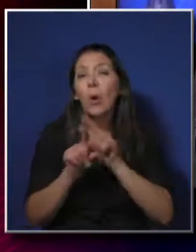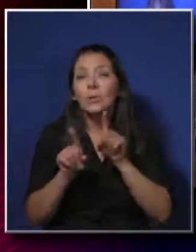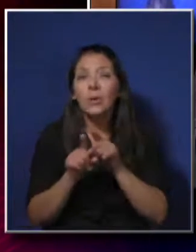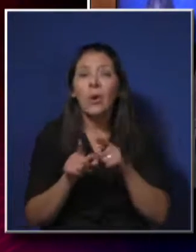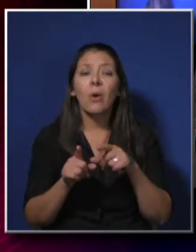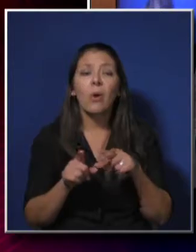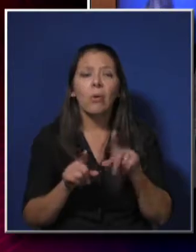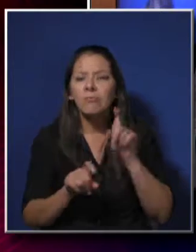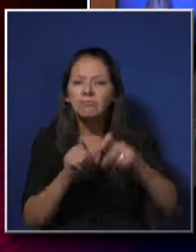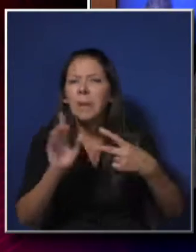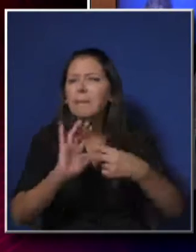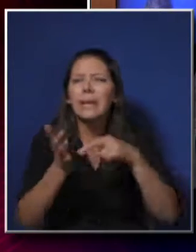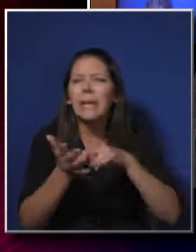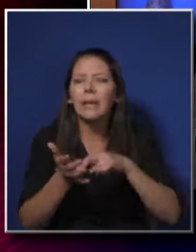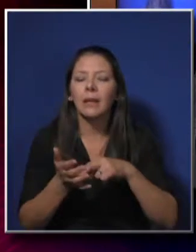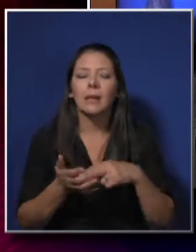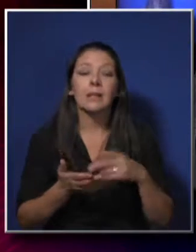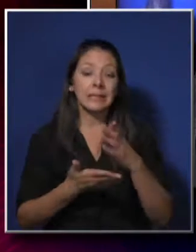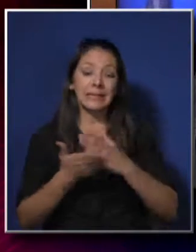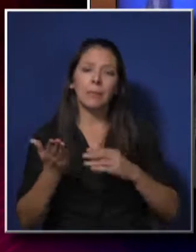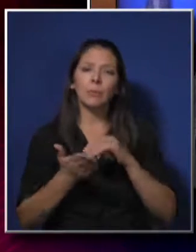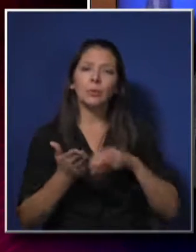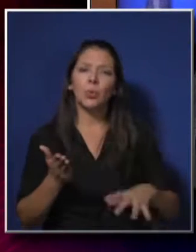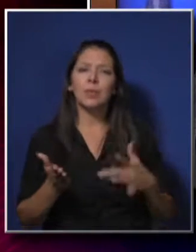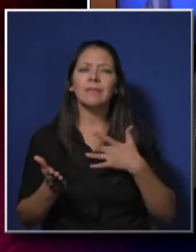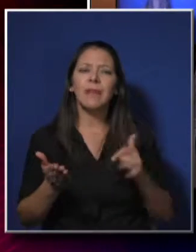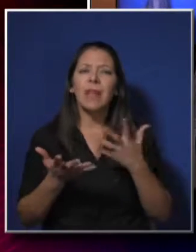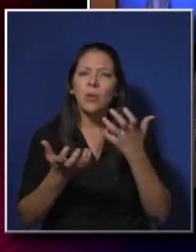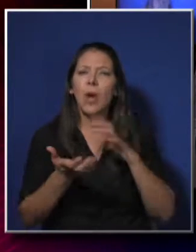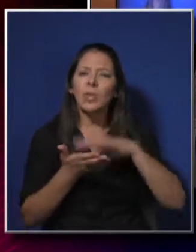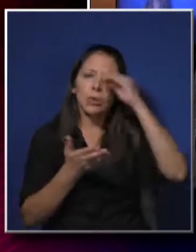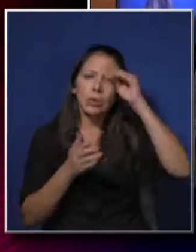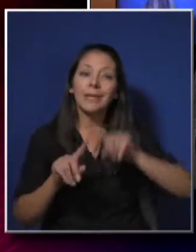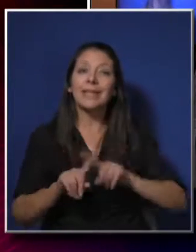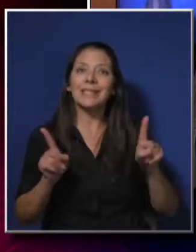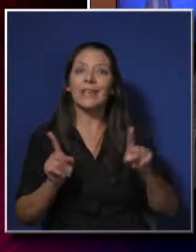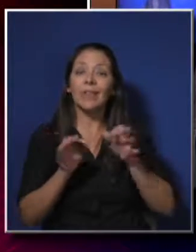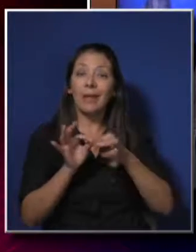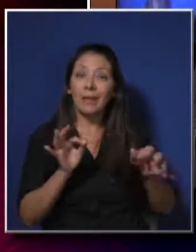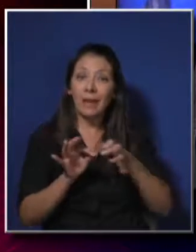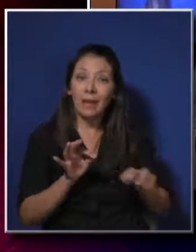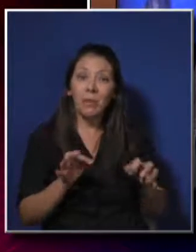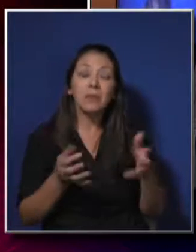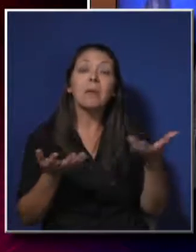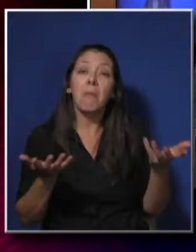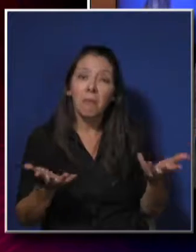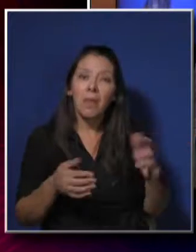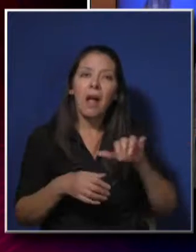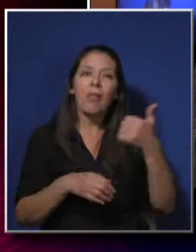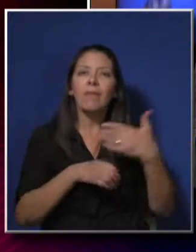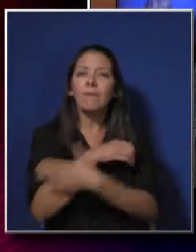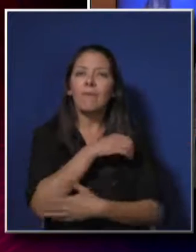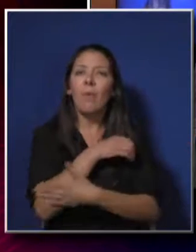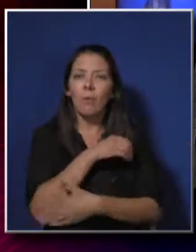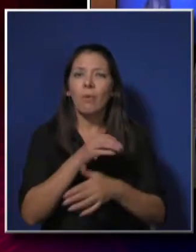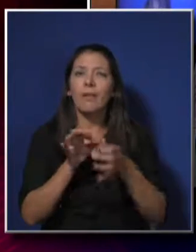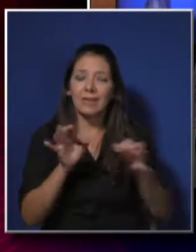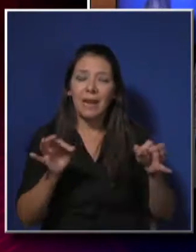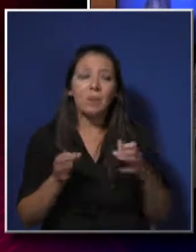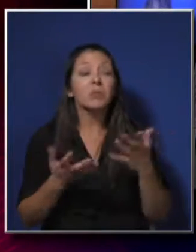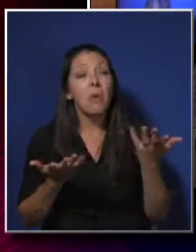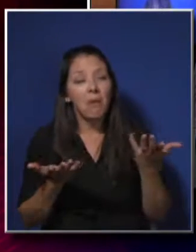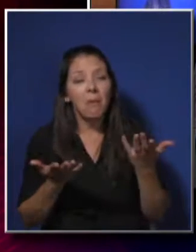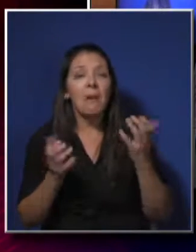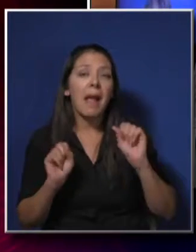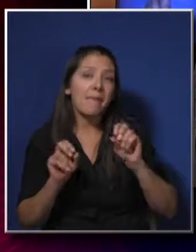to elaborate? Well, we want to learn a foreign language. Okay, that's an opportunity. And some of our classes have both